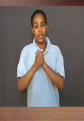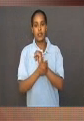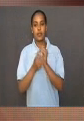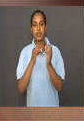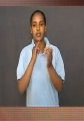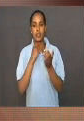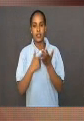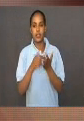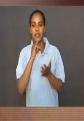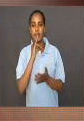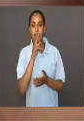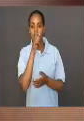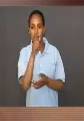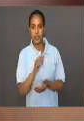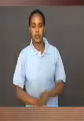fact.